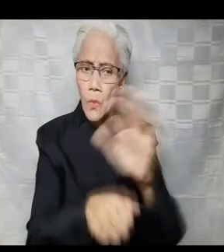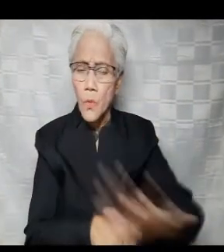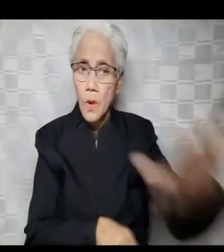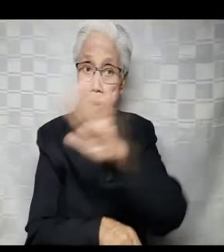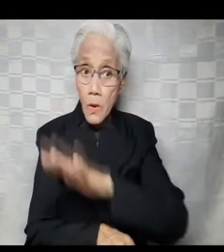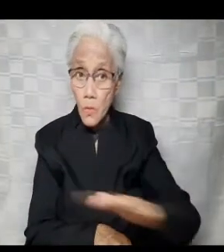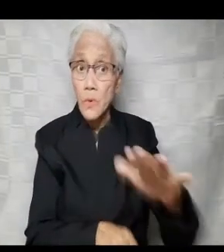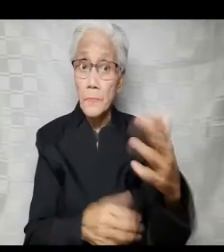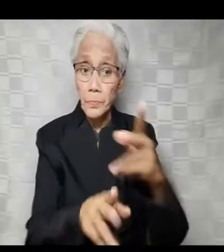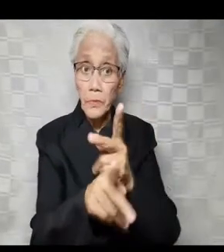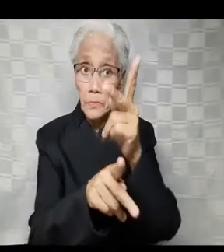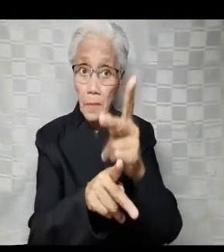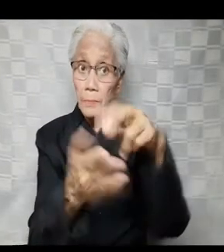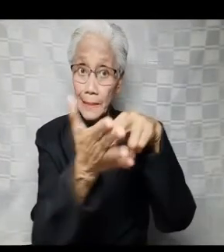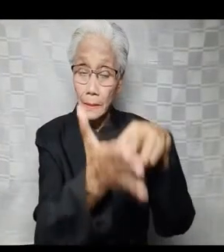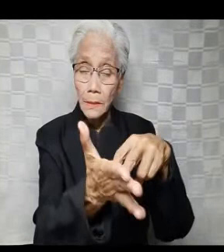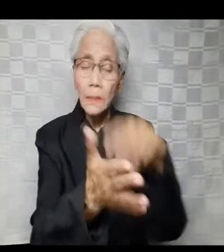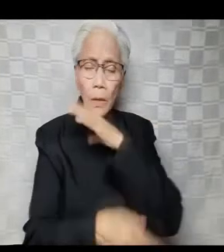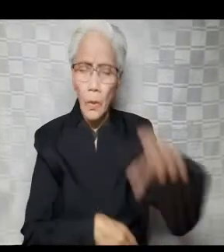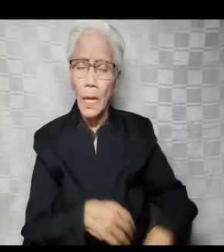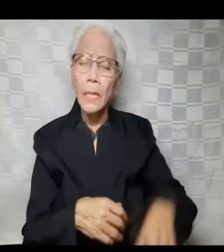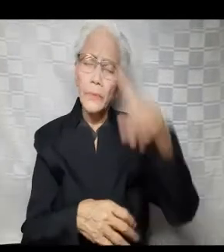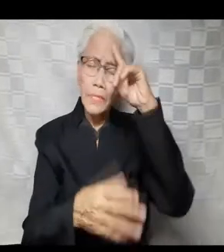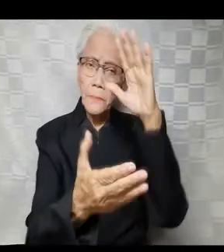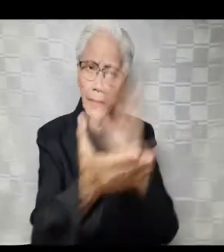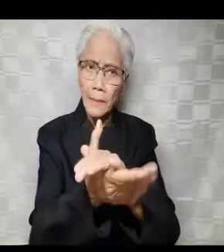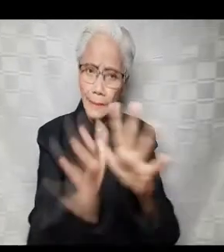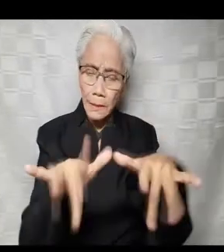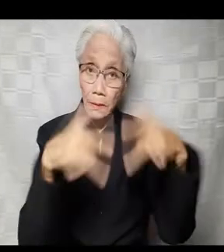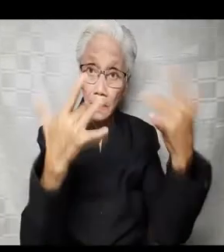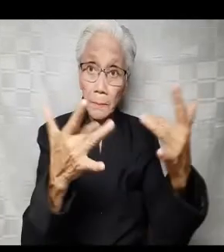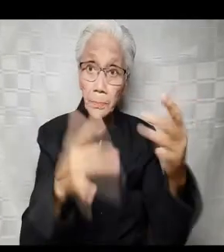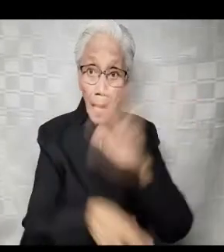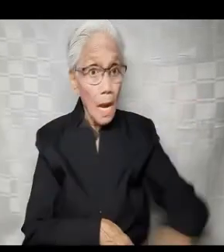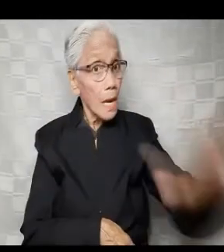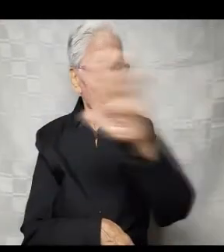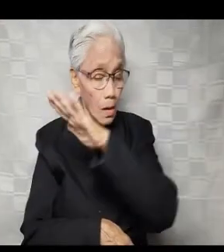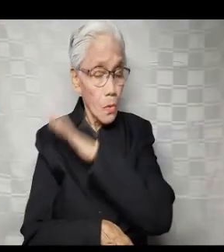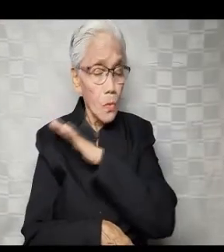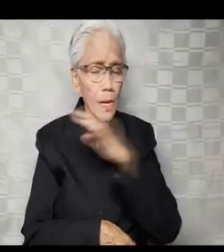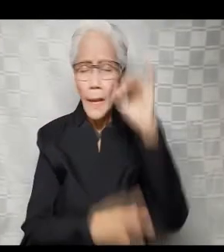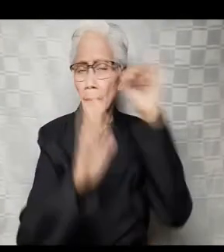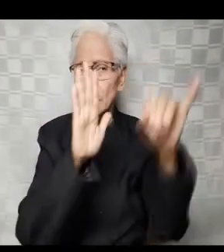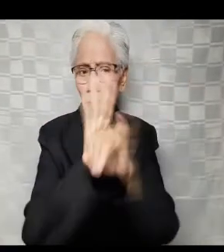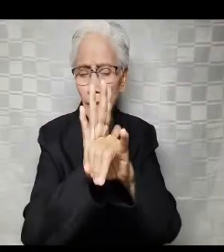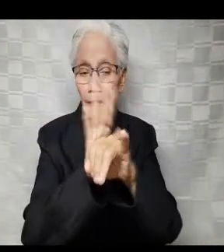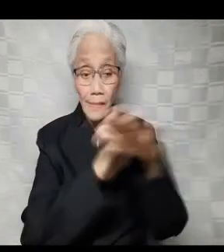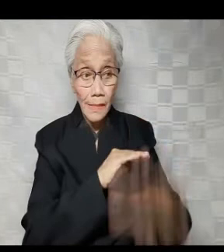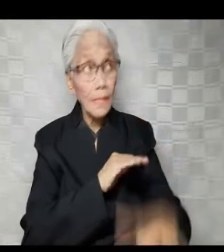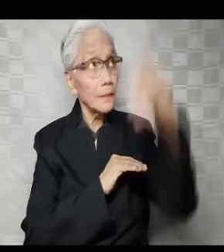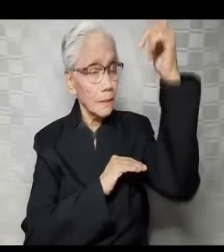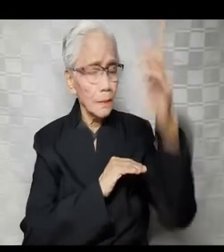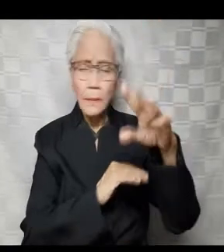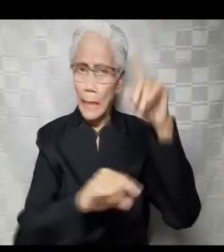professions stand in the way of our Christian beliefs and life. Our identity as a child of